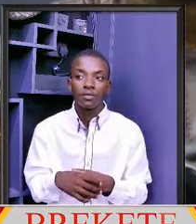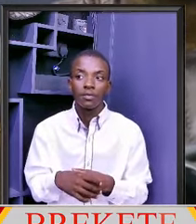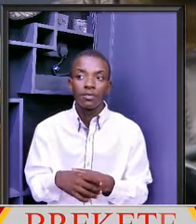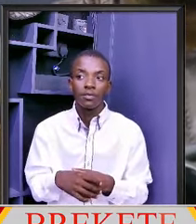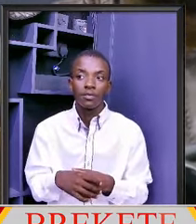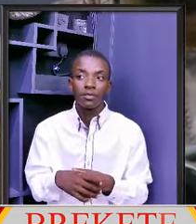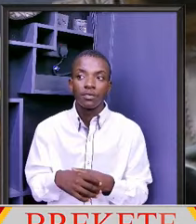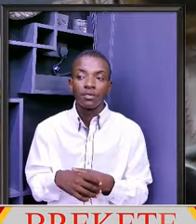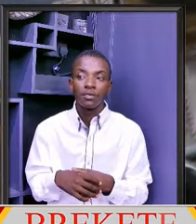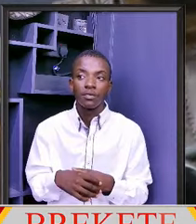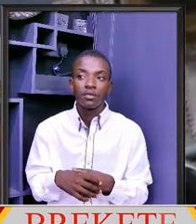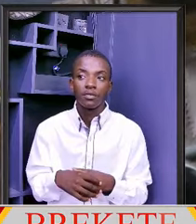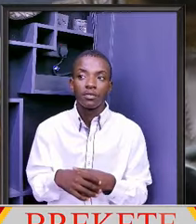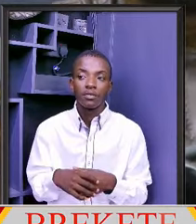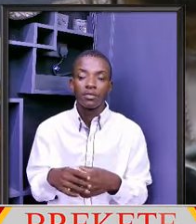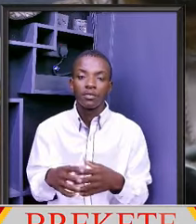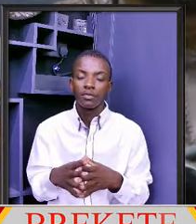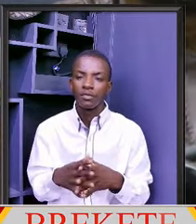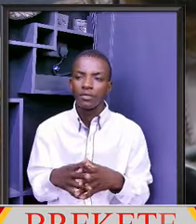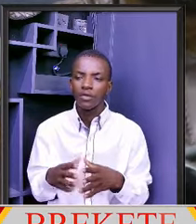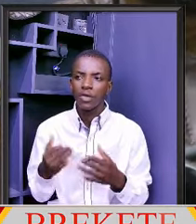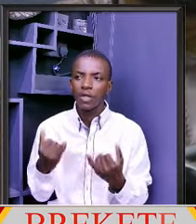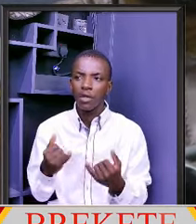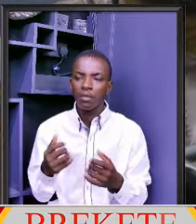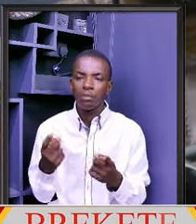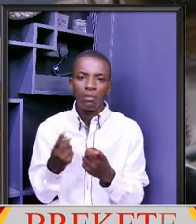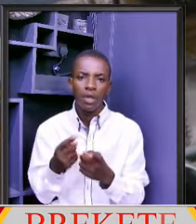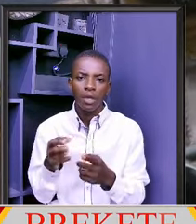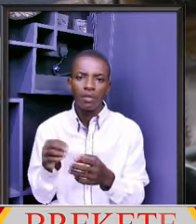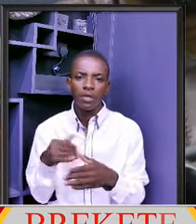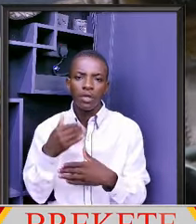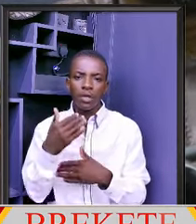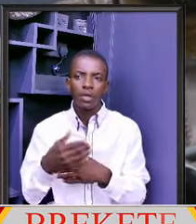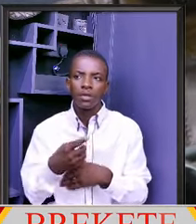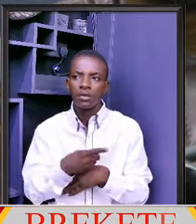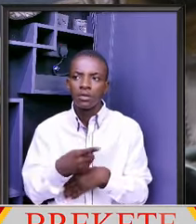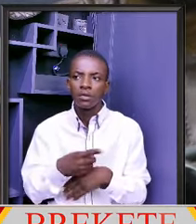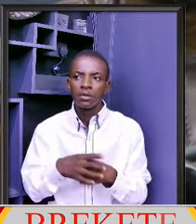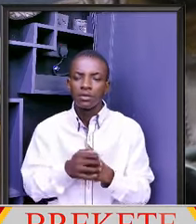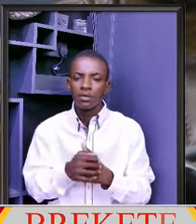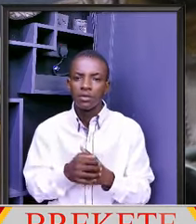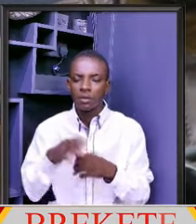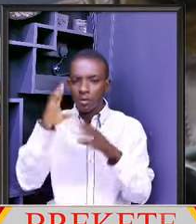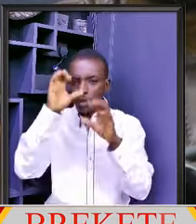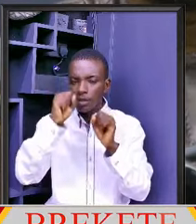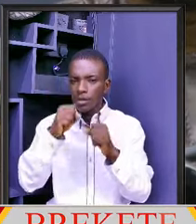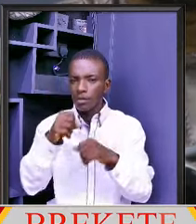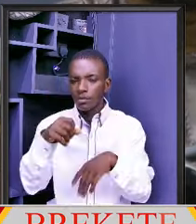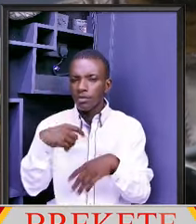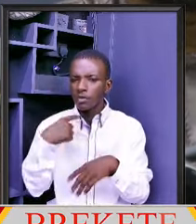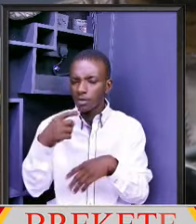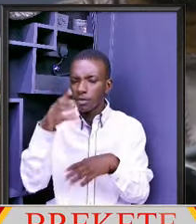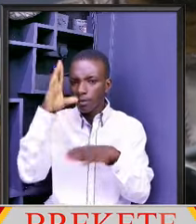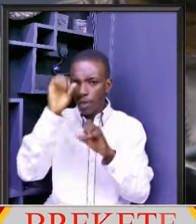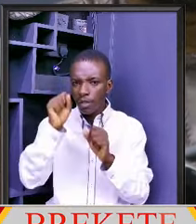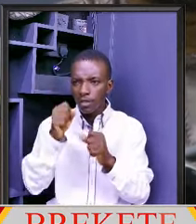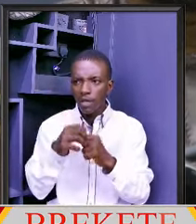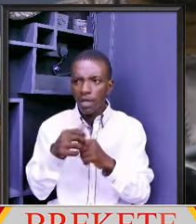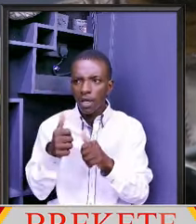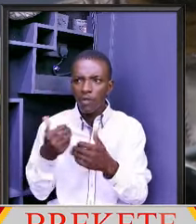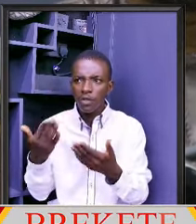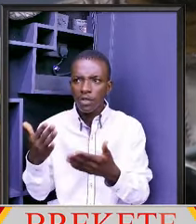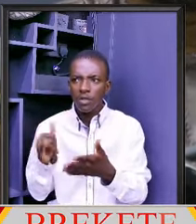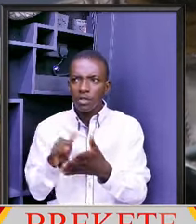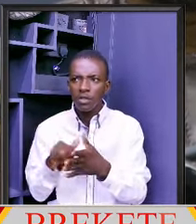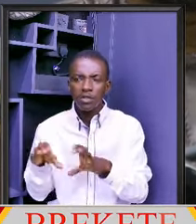himself. You understand now? Mm. I now met him the following day, I now met the president himself. I said, Mr. President,